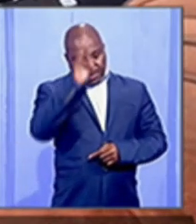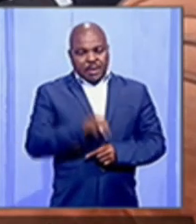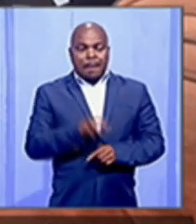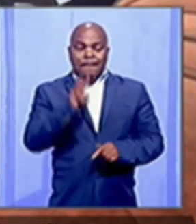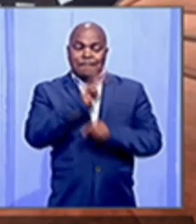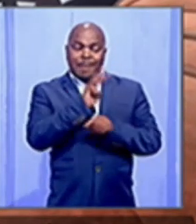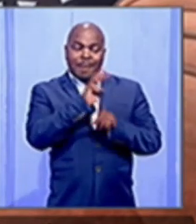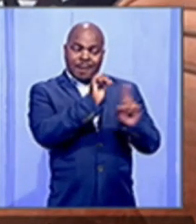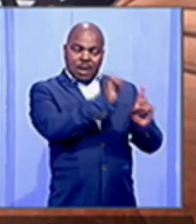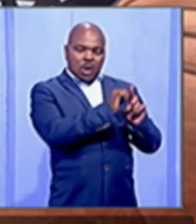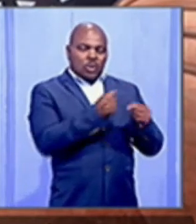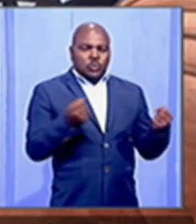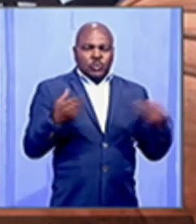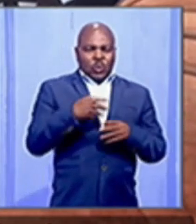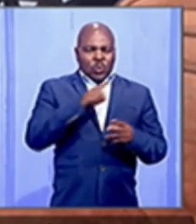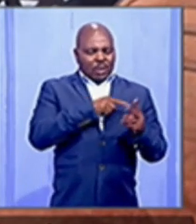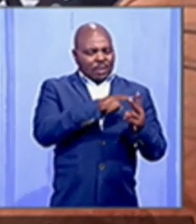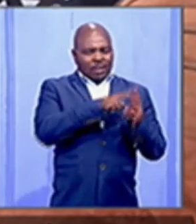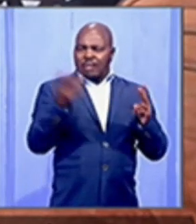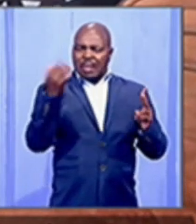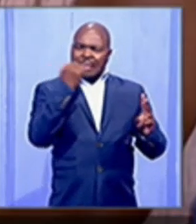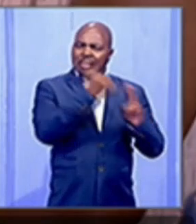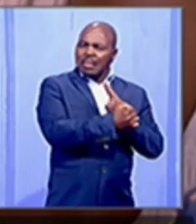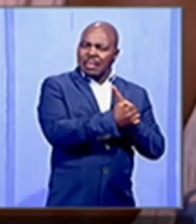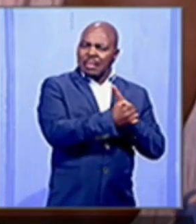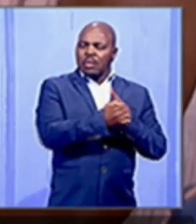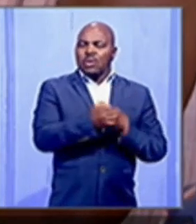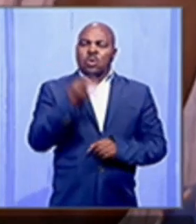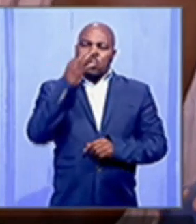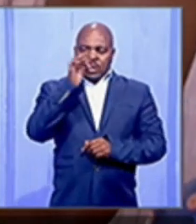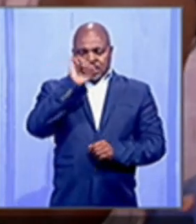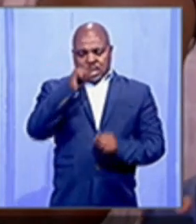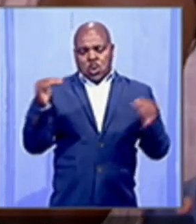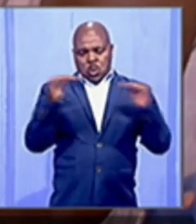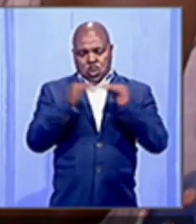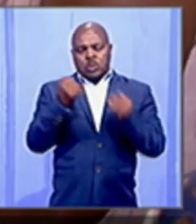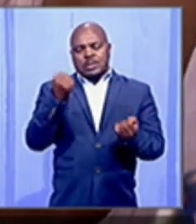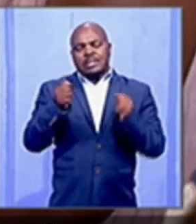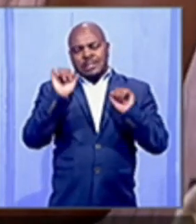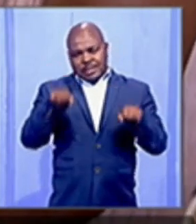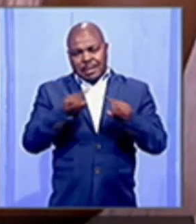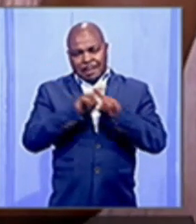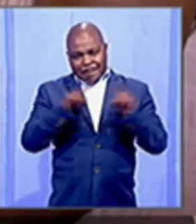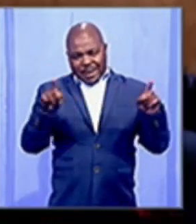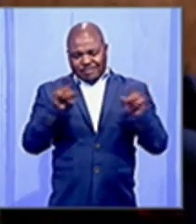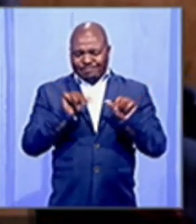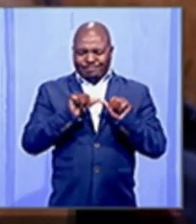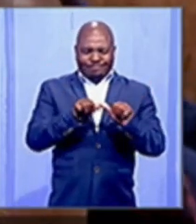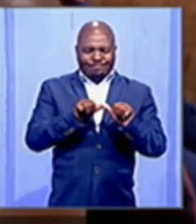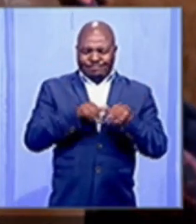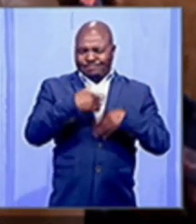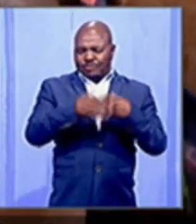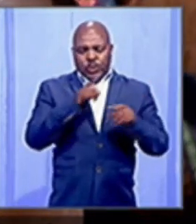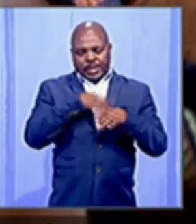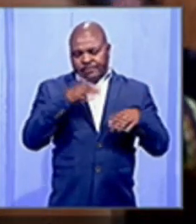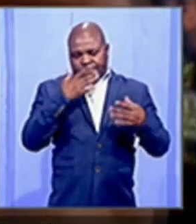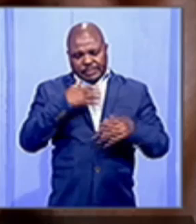gakgamaditswe ke polao ya bobedi jono a re le fa dumela mo bosiamiseng ga ne a sala morago kgetsi eno gonne a